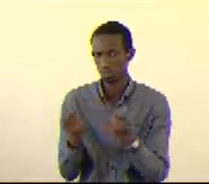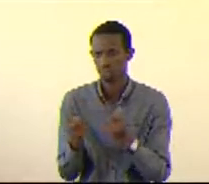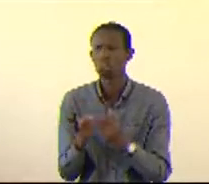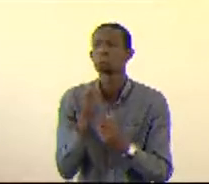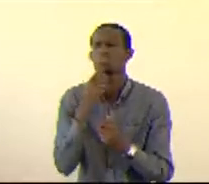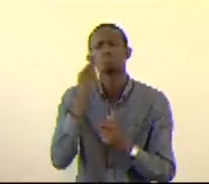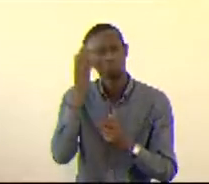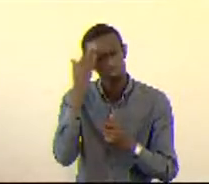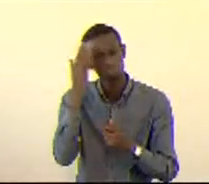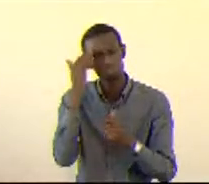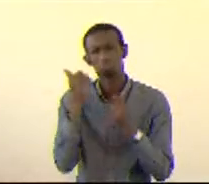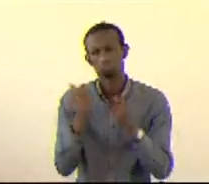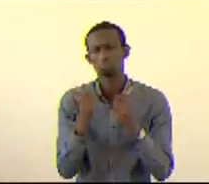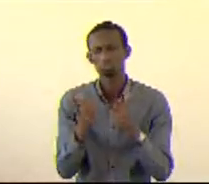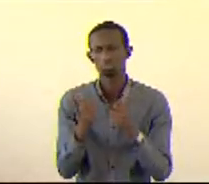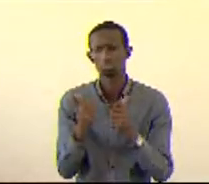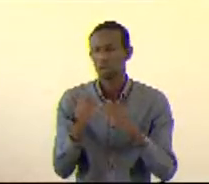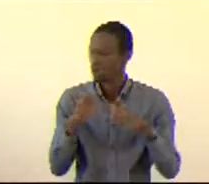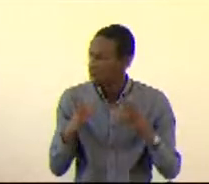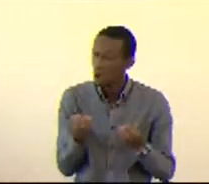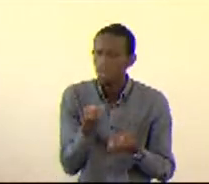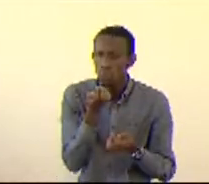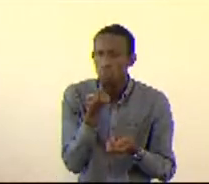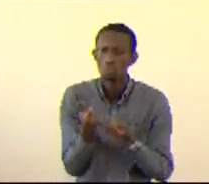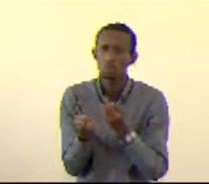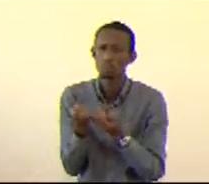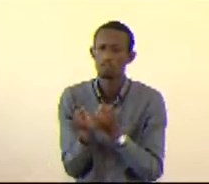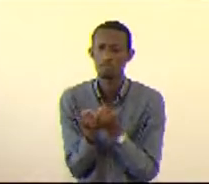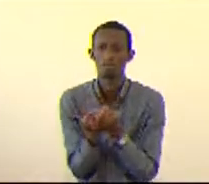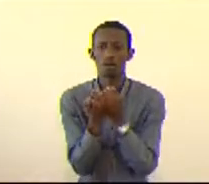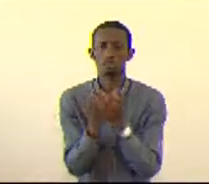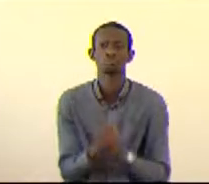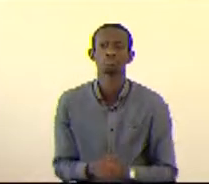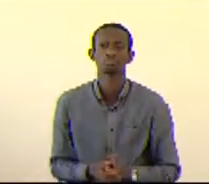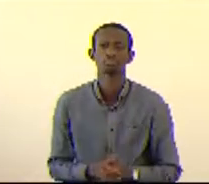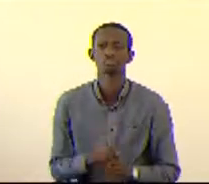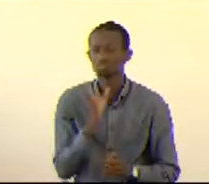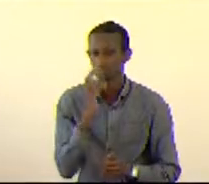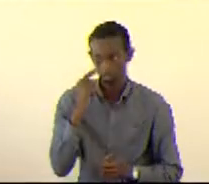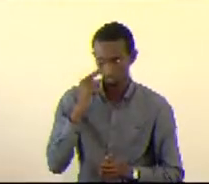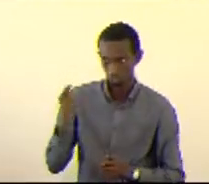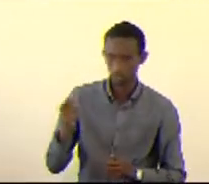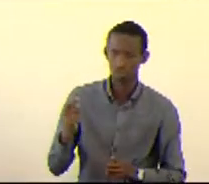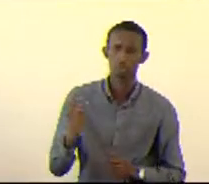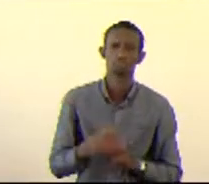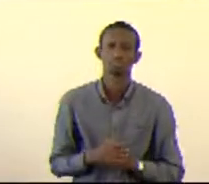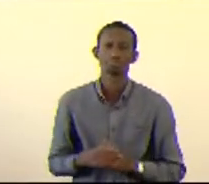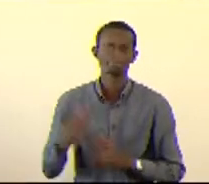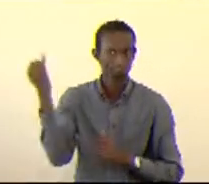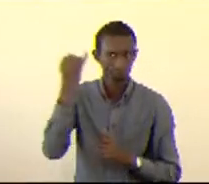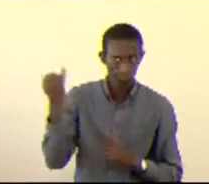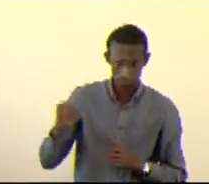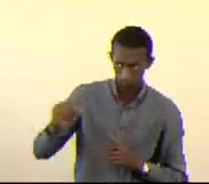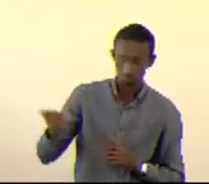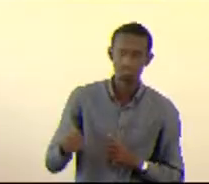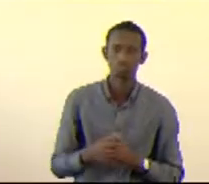heating curve. Very easily, okay? So let's look at the next graph. The next graph, which